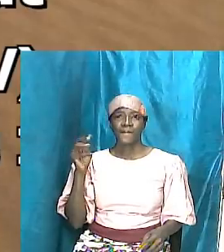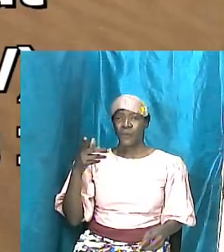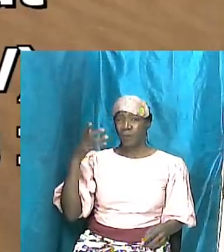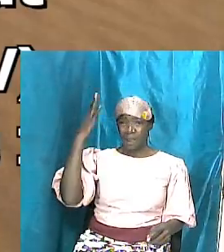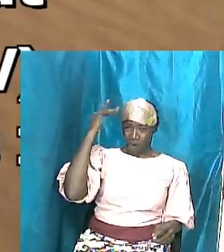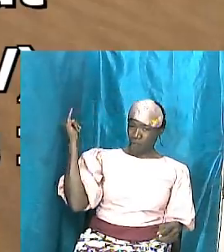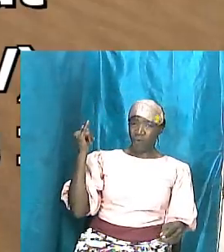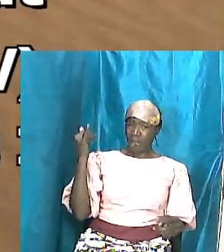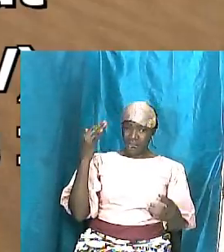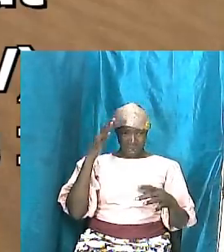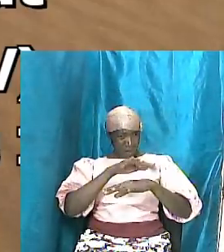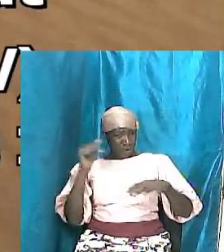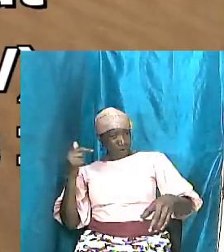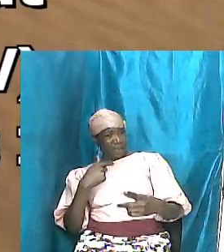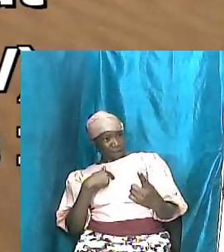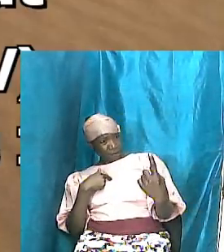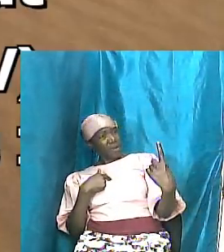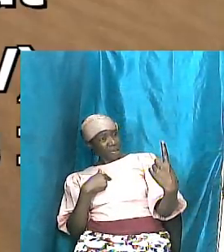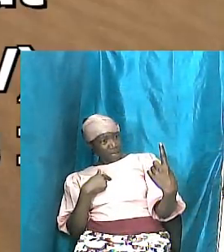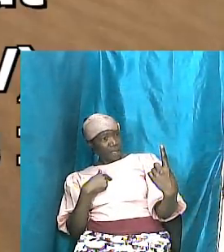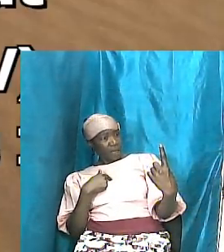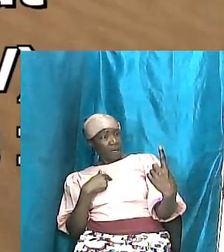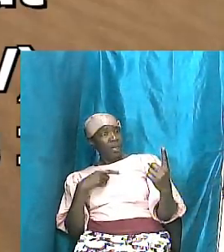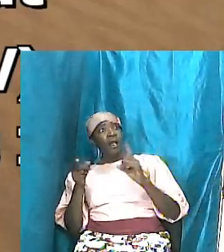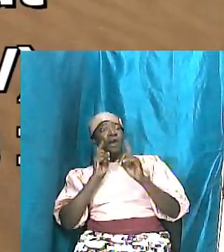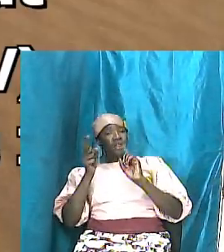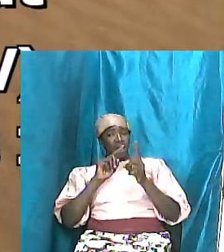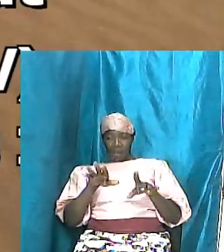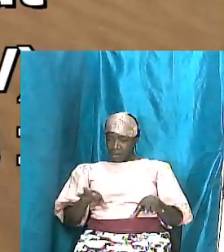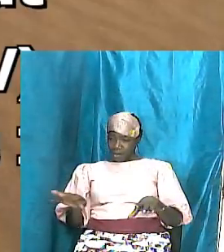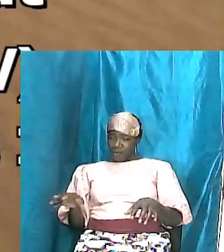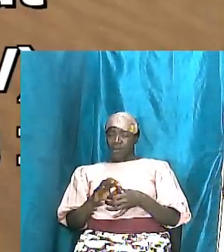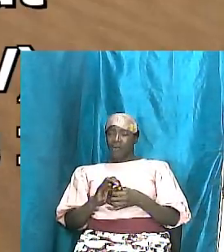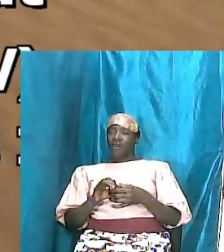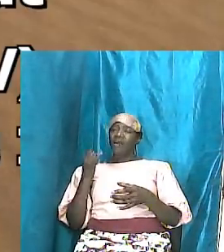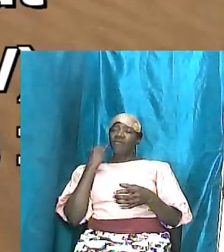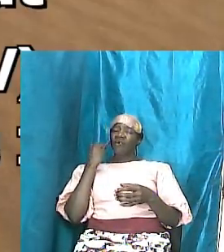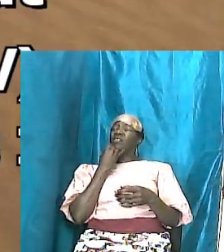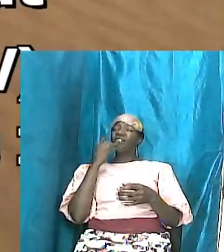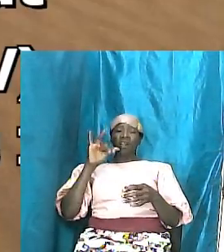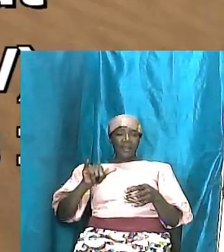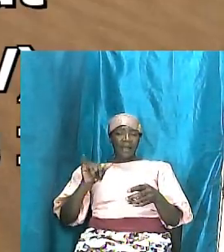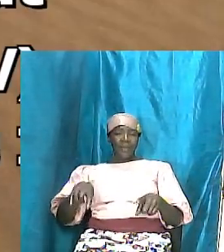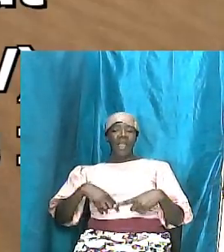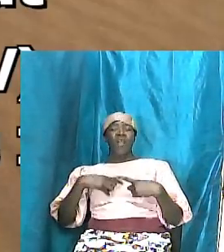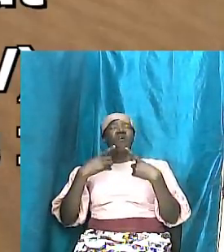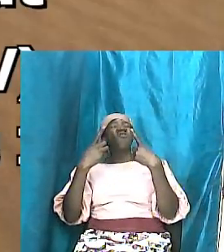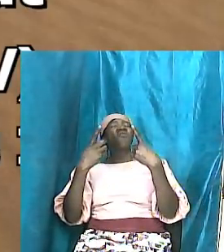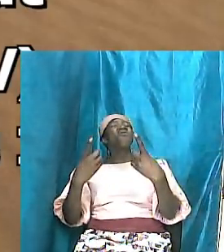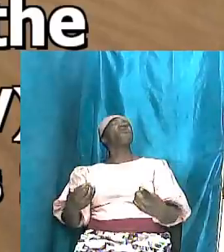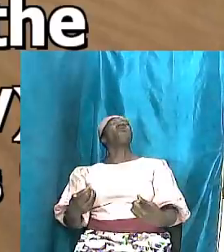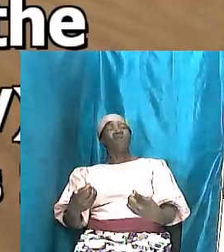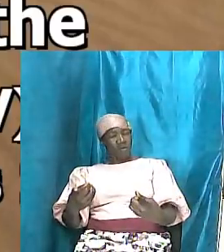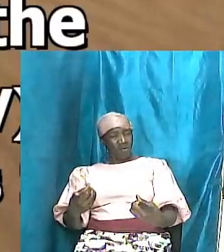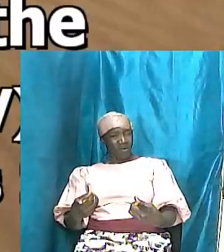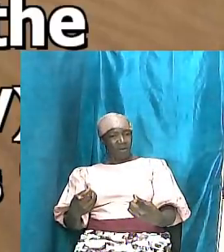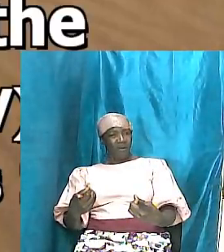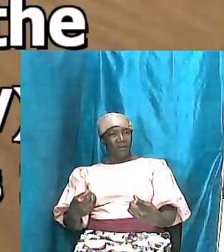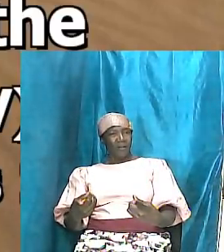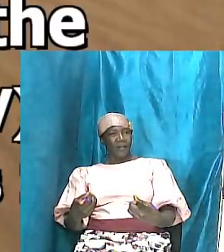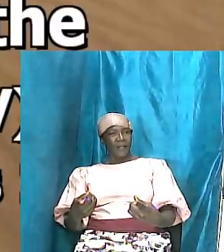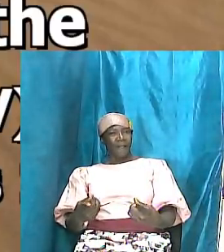Wherefore criest thou unto me? Speak unto the children of Israel, that they go forward.